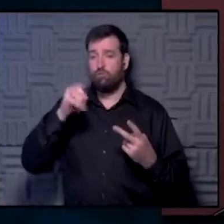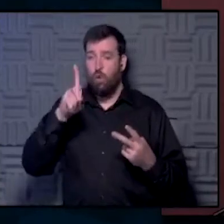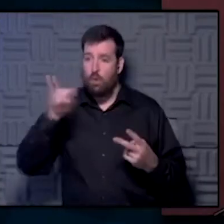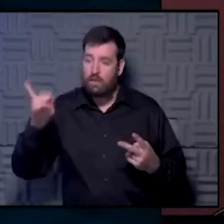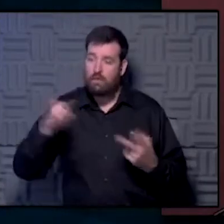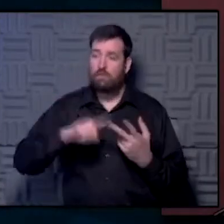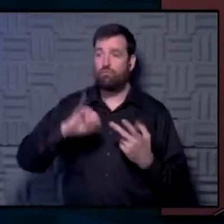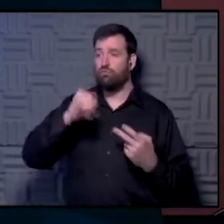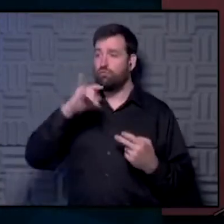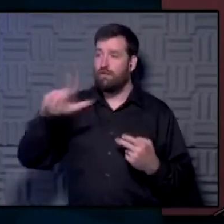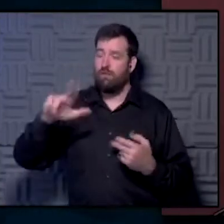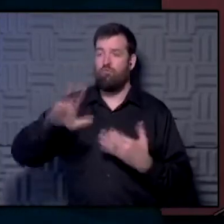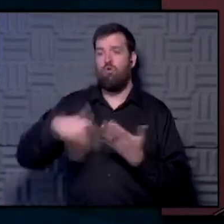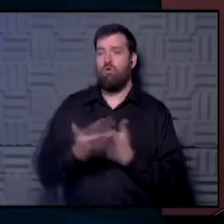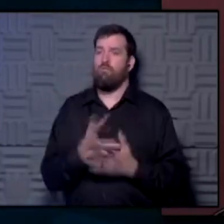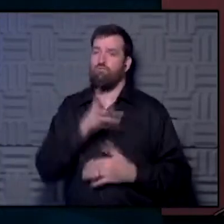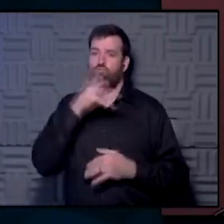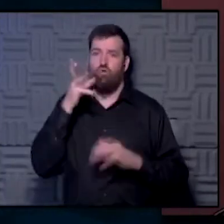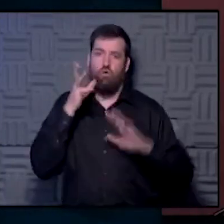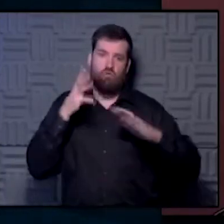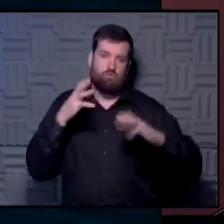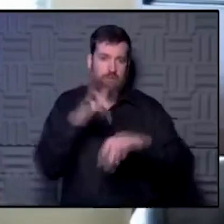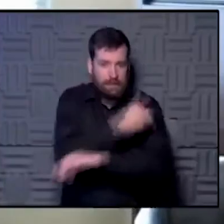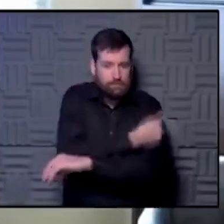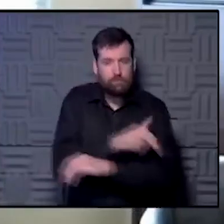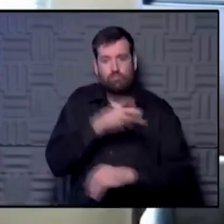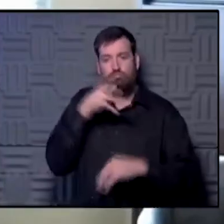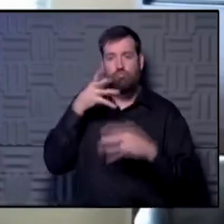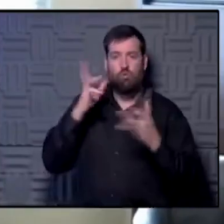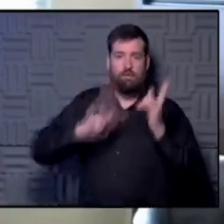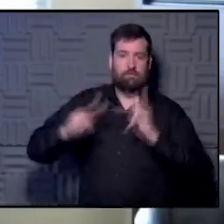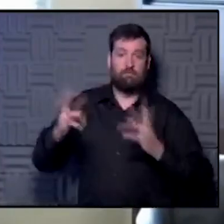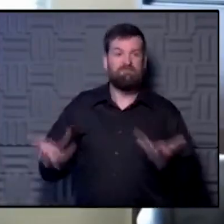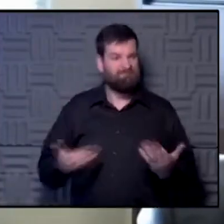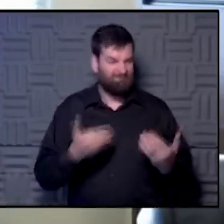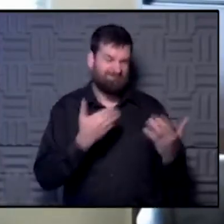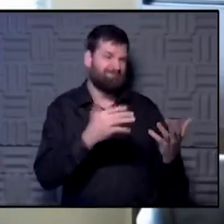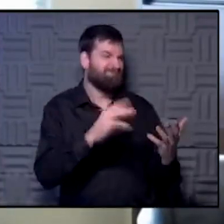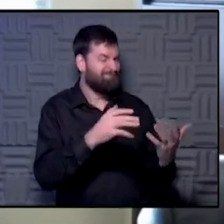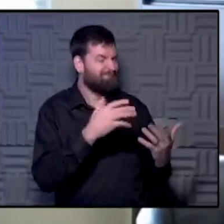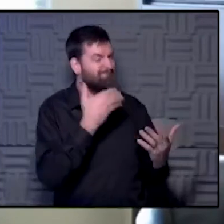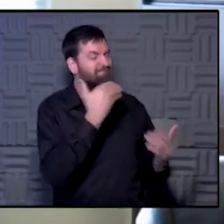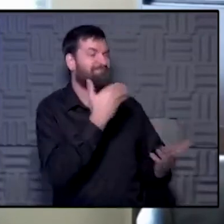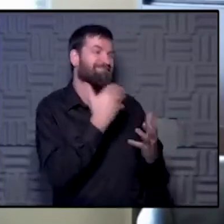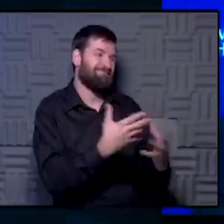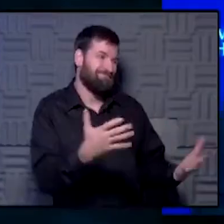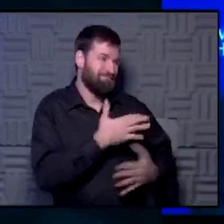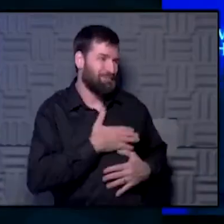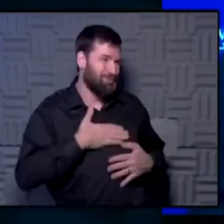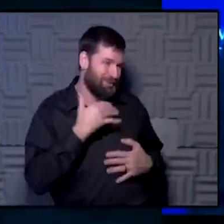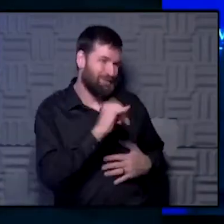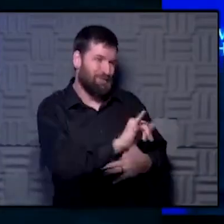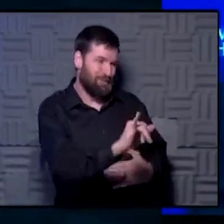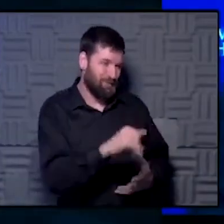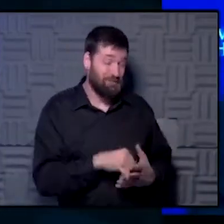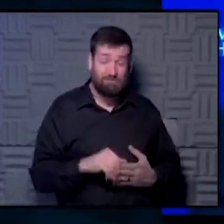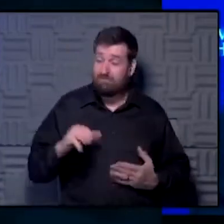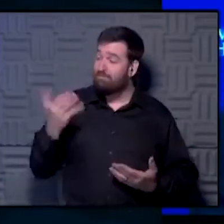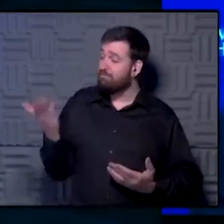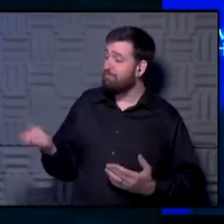rural citizens in rural Kansas. It's a big deal, so thank you. Feel too. We appreciate you as well.